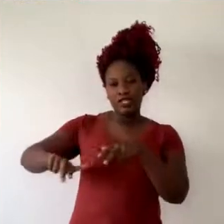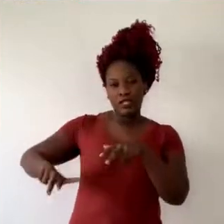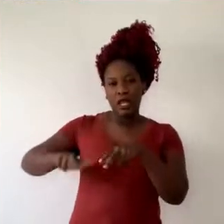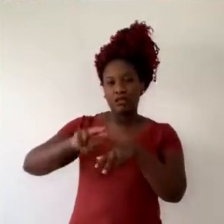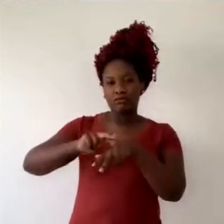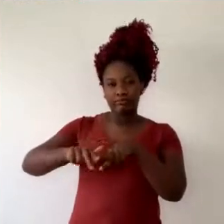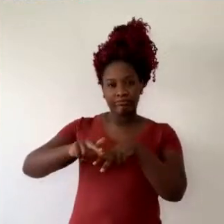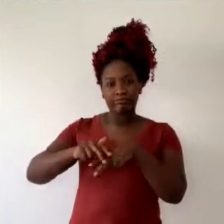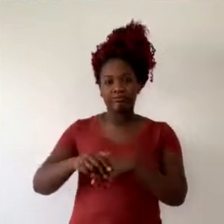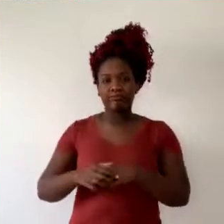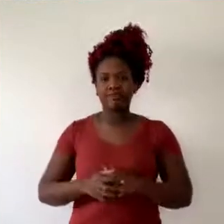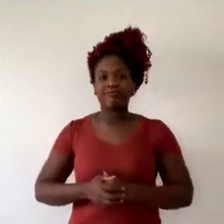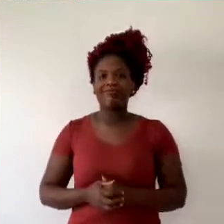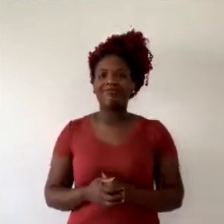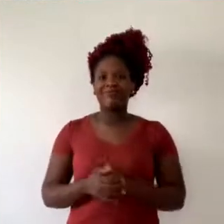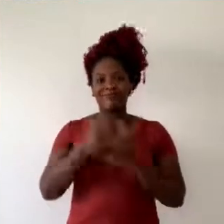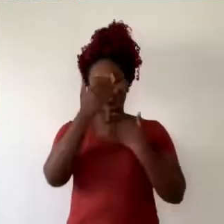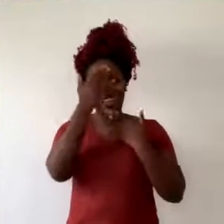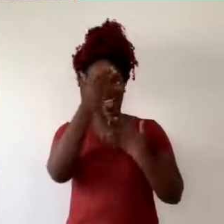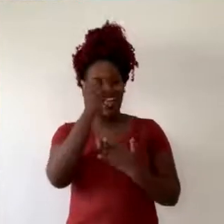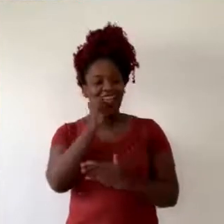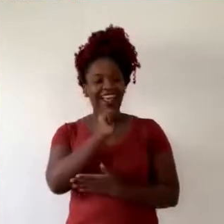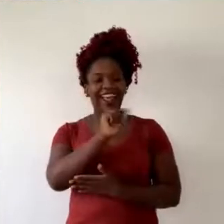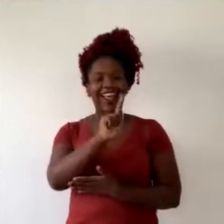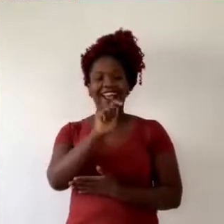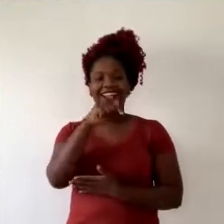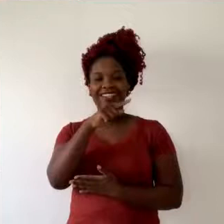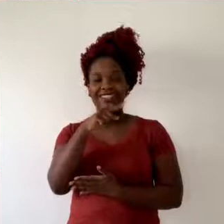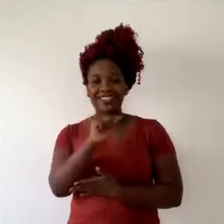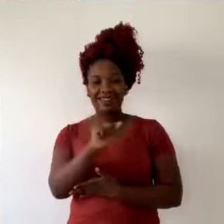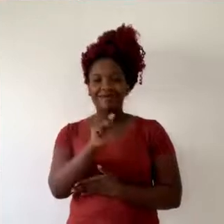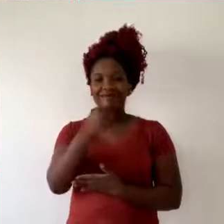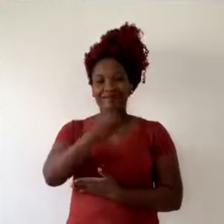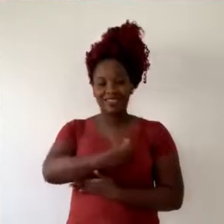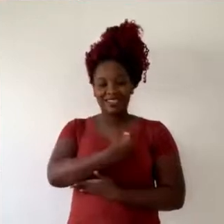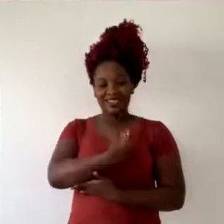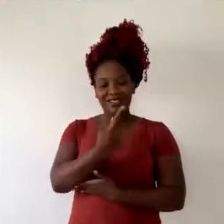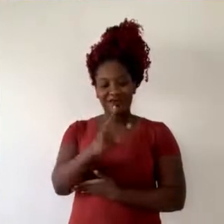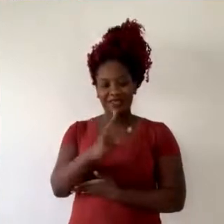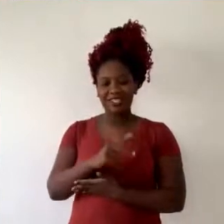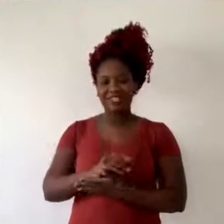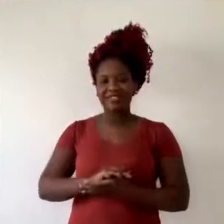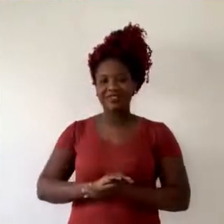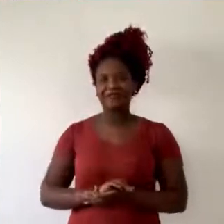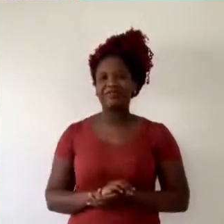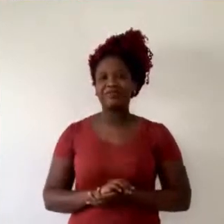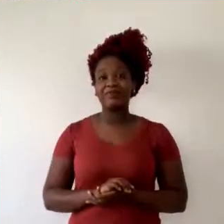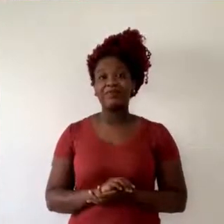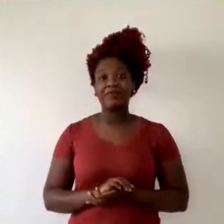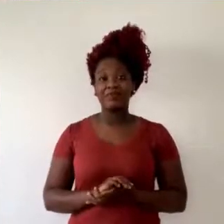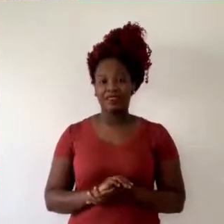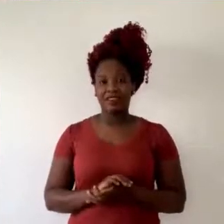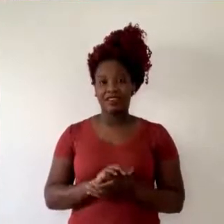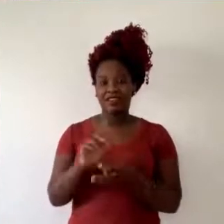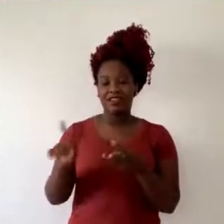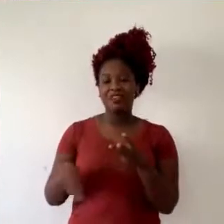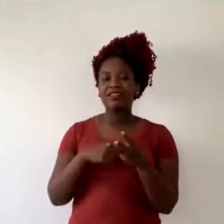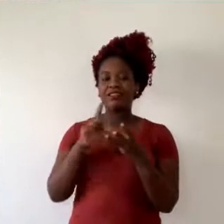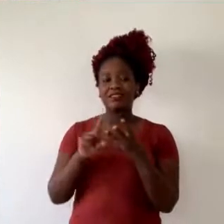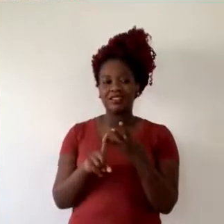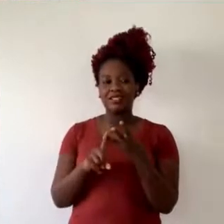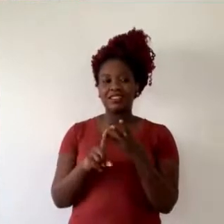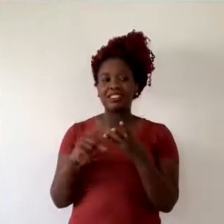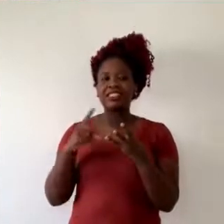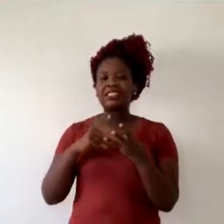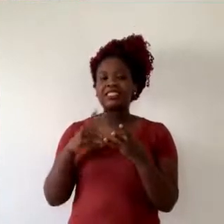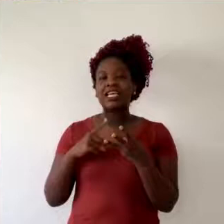for Sexual Diversity and Gender at the São Paulo OAB. And finally,